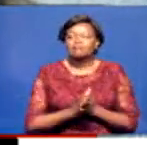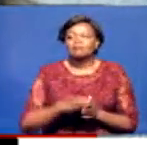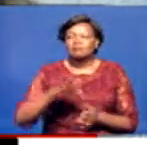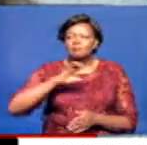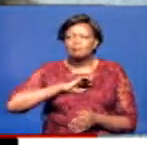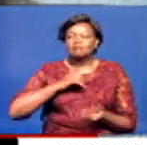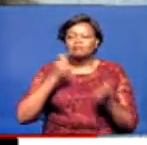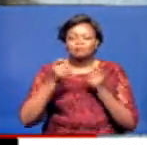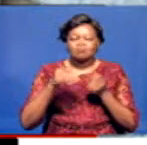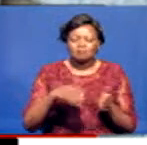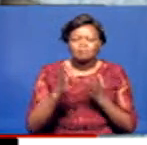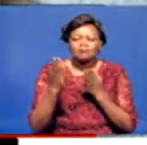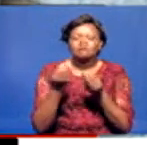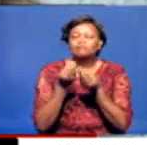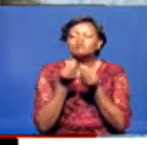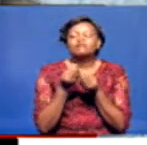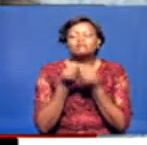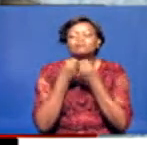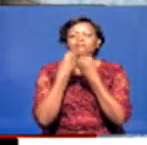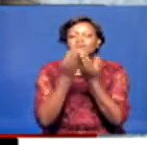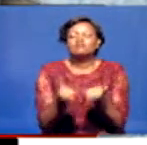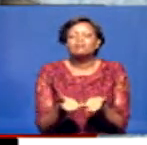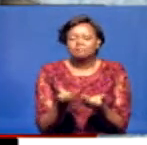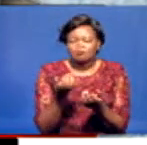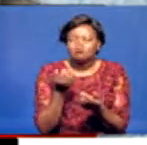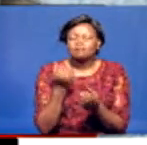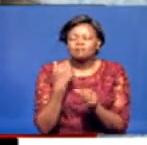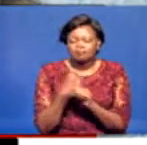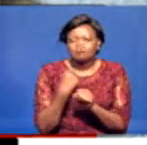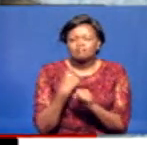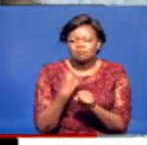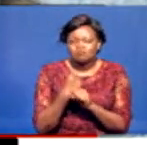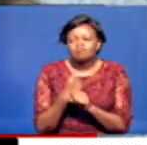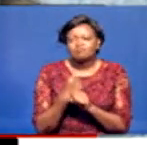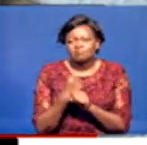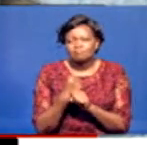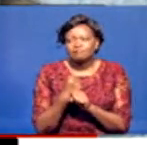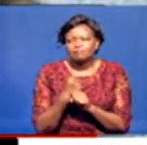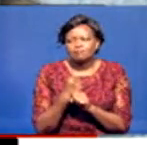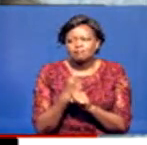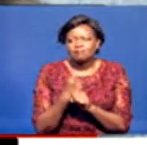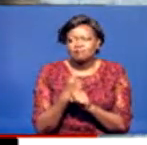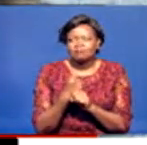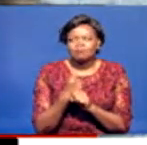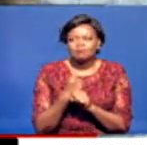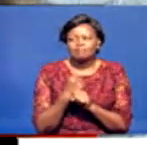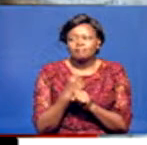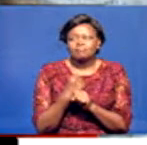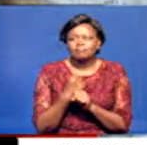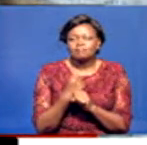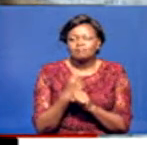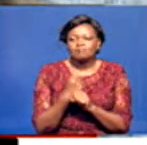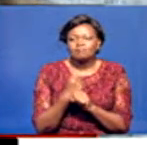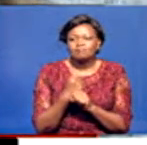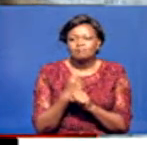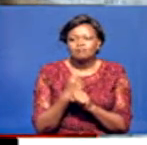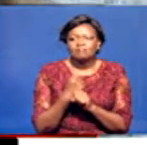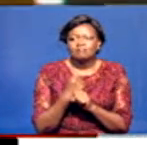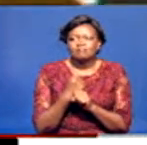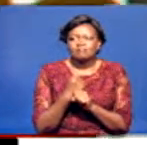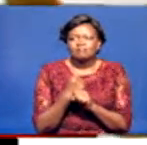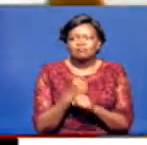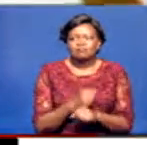way fix the youth unemployment rate in the country. Yusuf Far reporting for Young in Industries from Gara, Nairobi